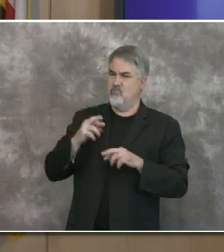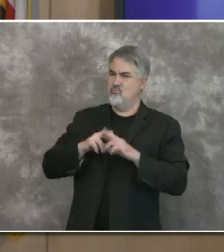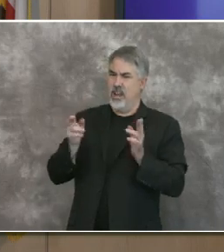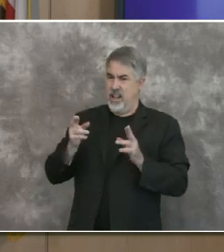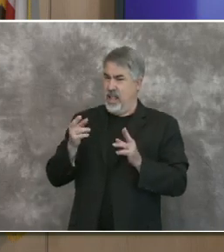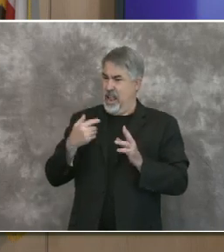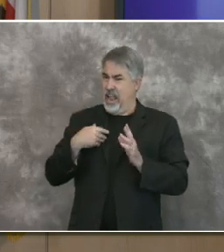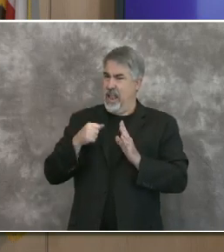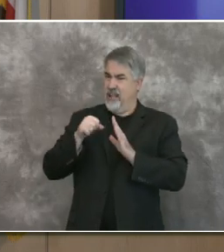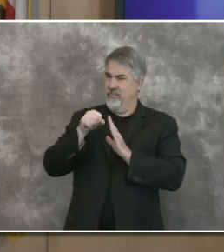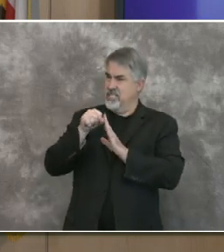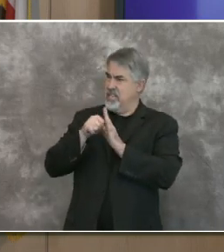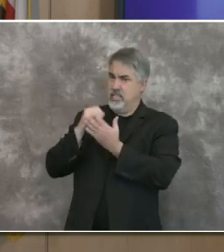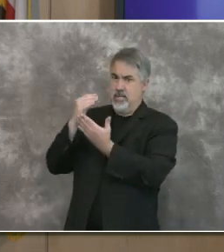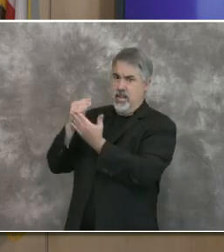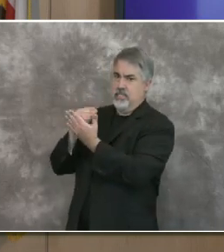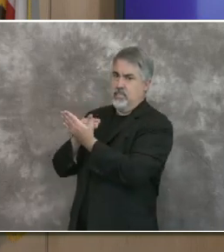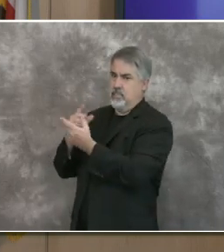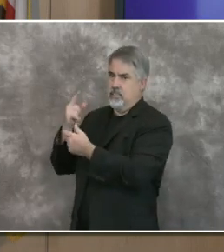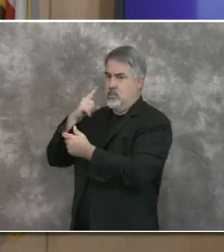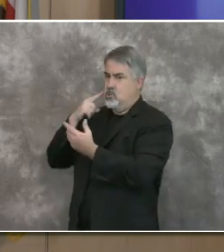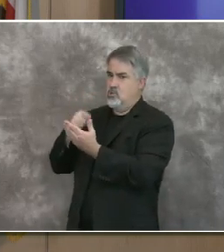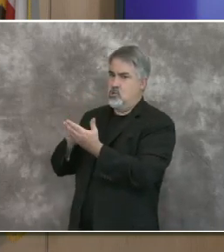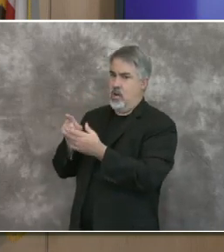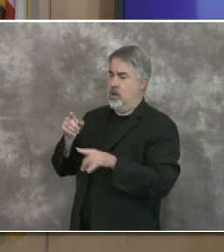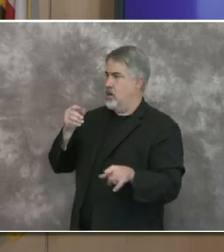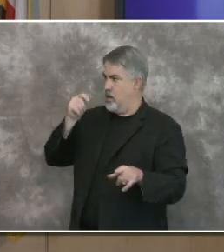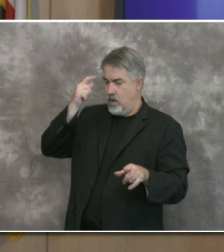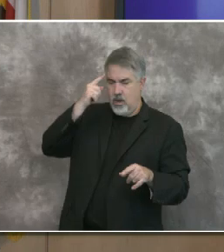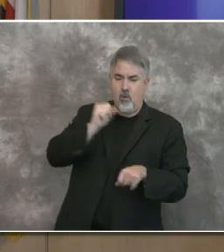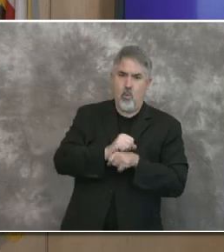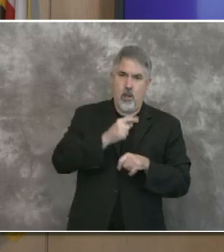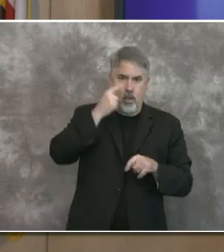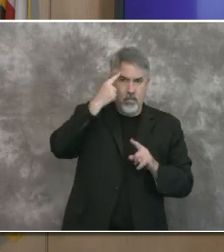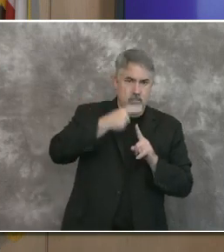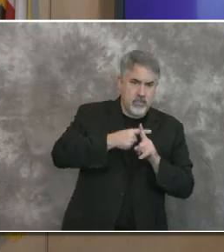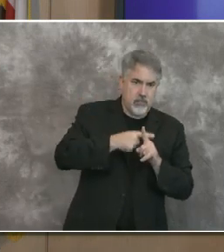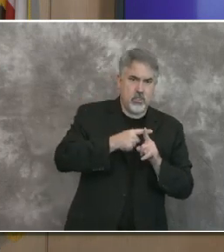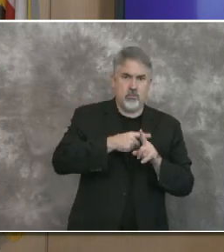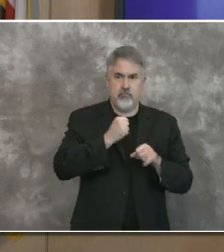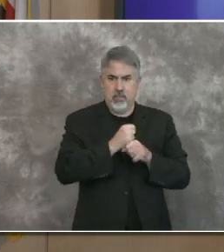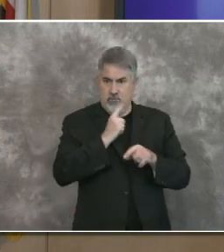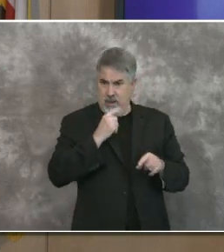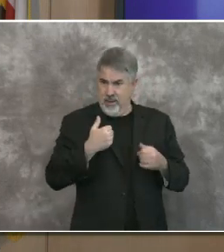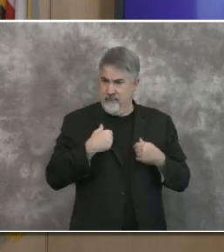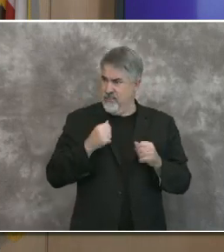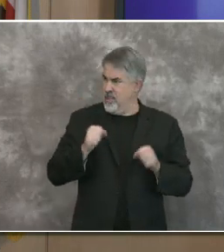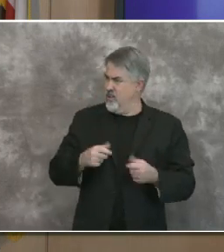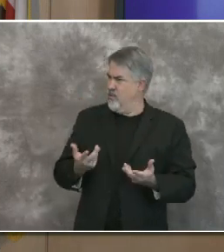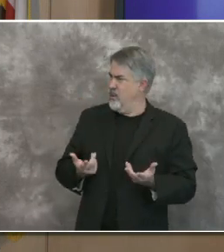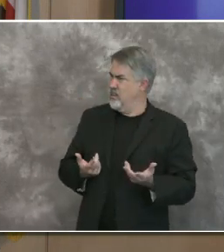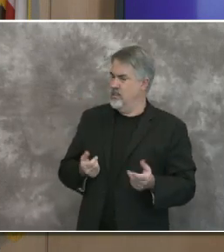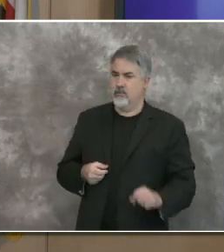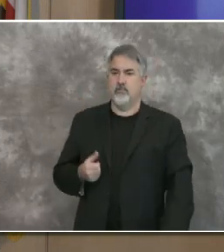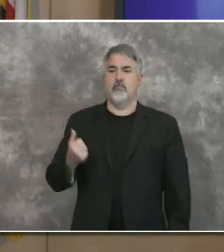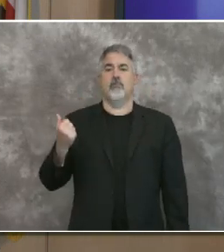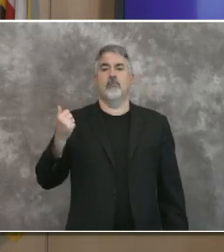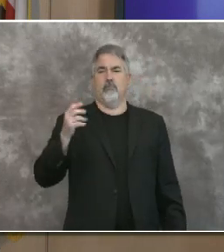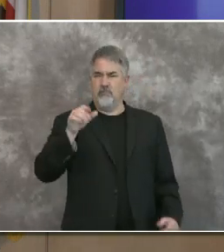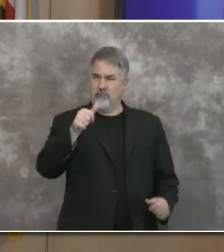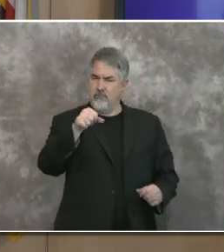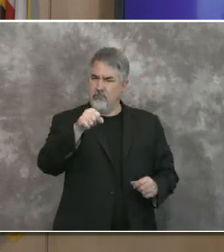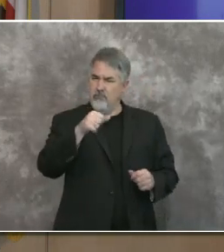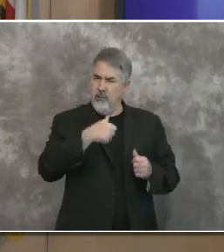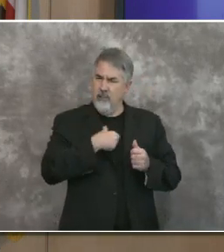like checking guests, checking workers, are they realistic, do you think? Well, if the guidelines are realistic, would be a restaurant by